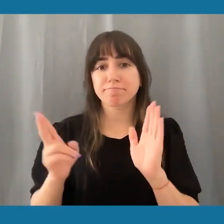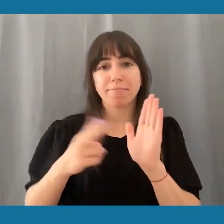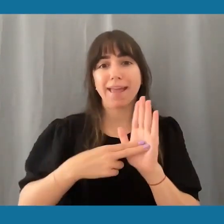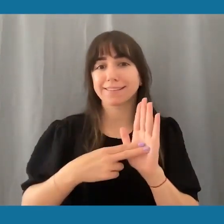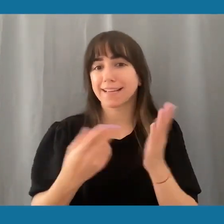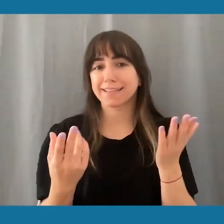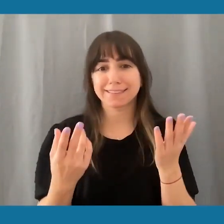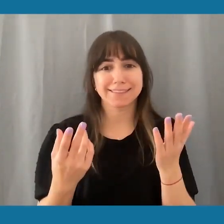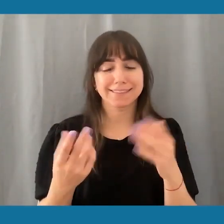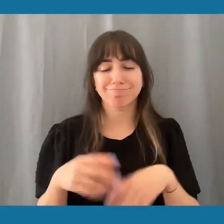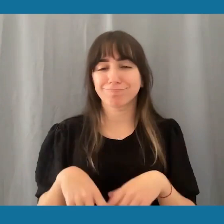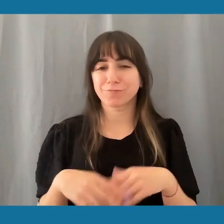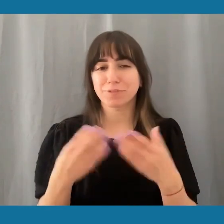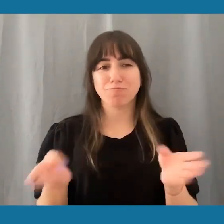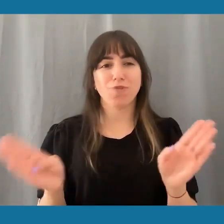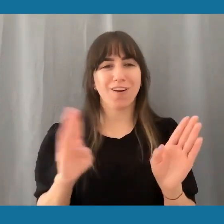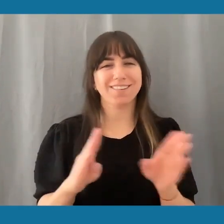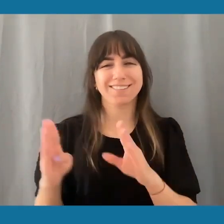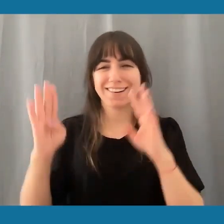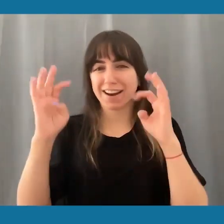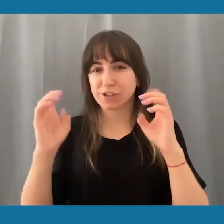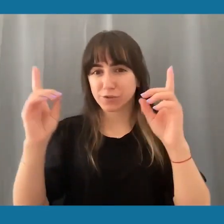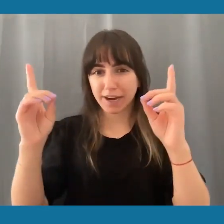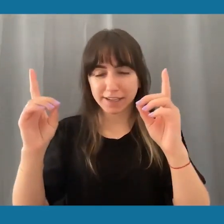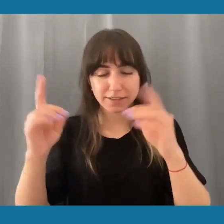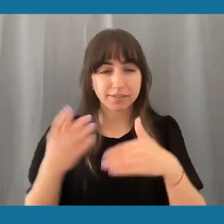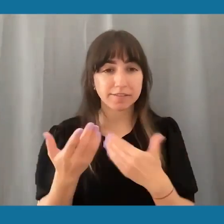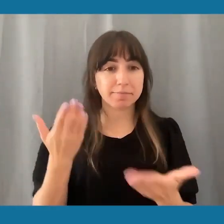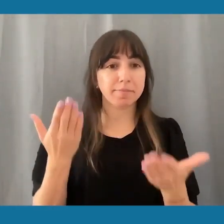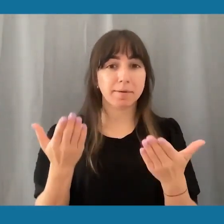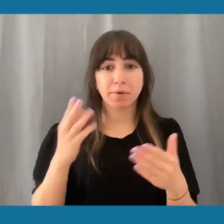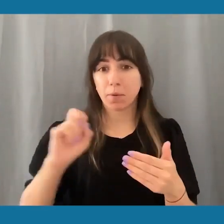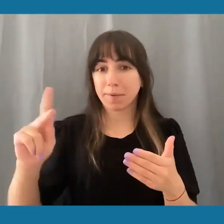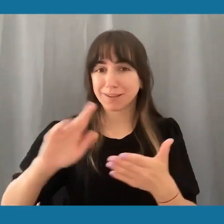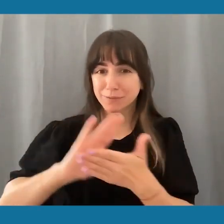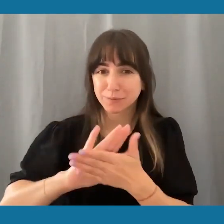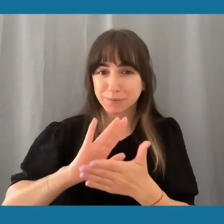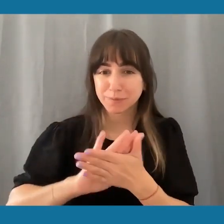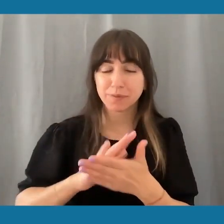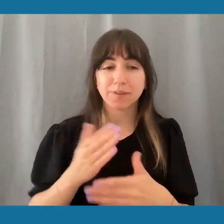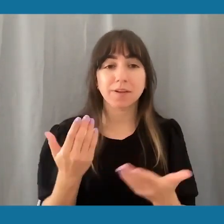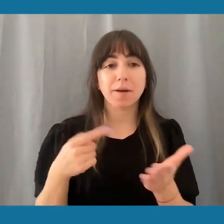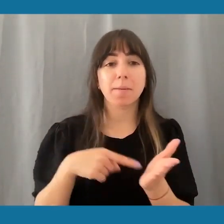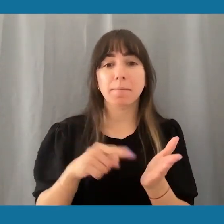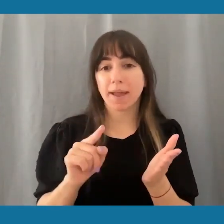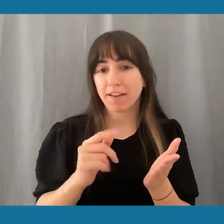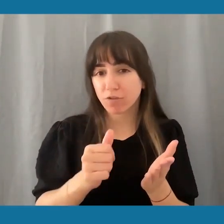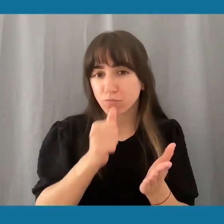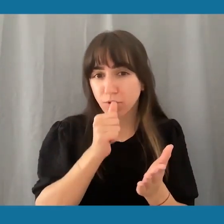private school, a tutor, or maybe it's technology to help you with education, like a laptop.